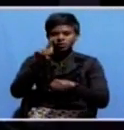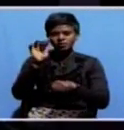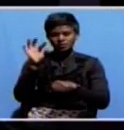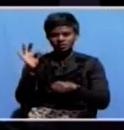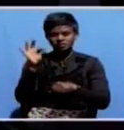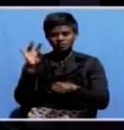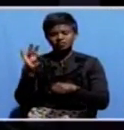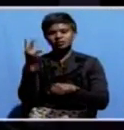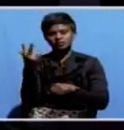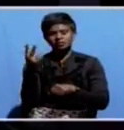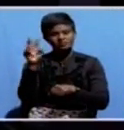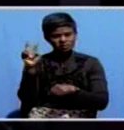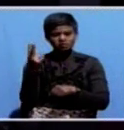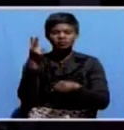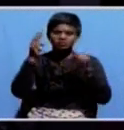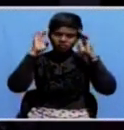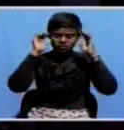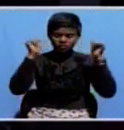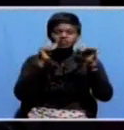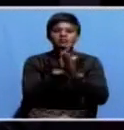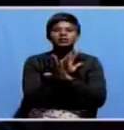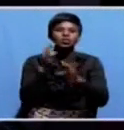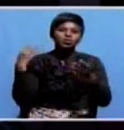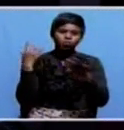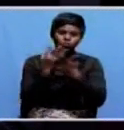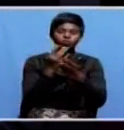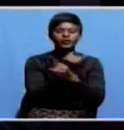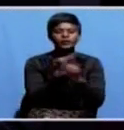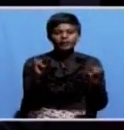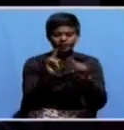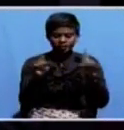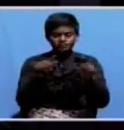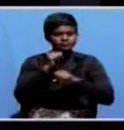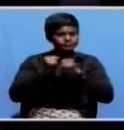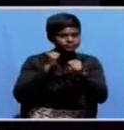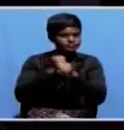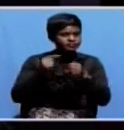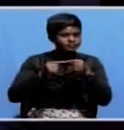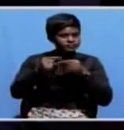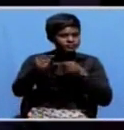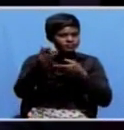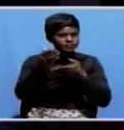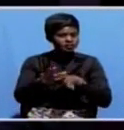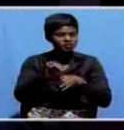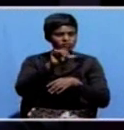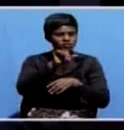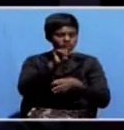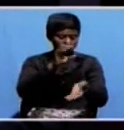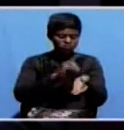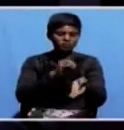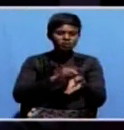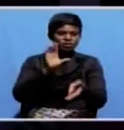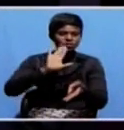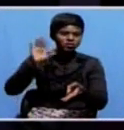to become Zambia's second president since independence. But years after his death, Dr. Chiluba's legacy has